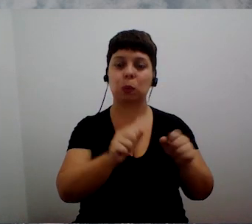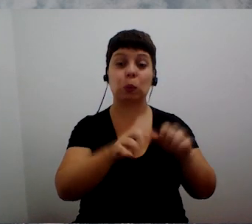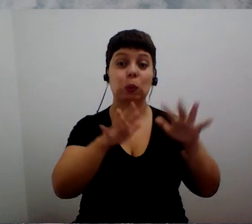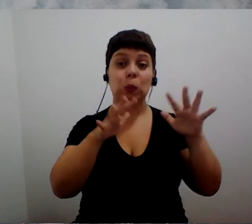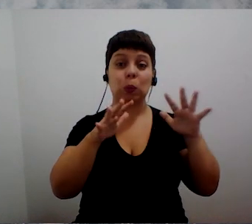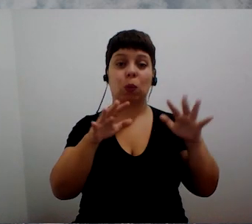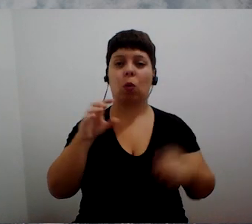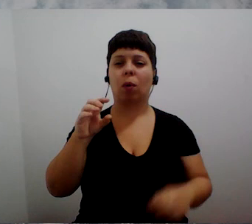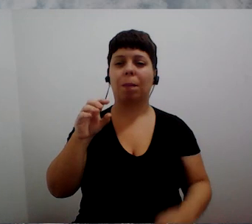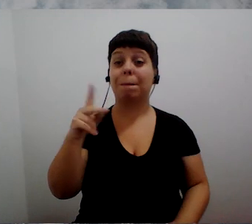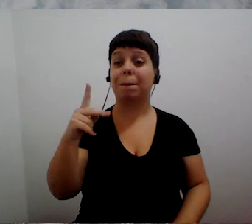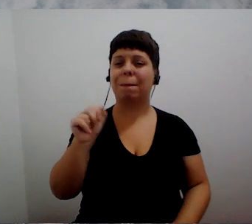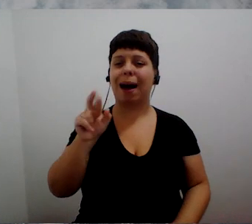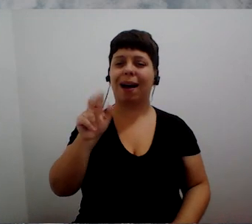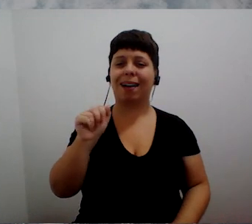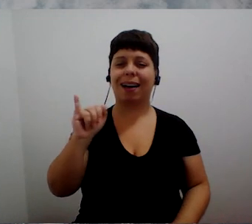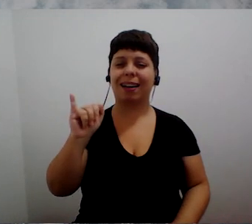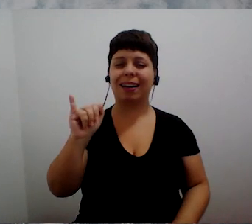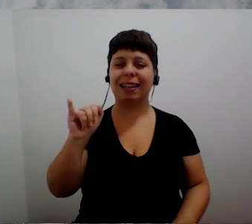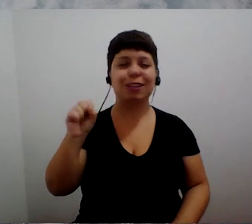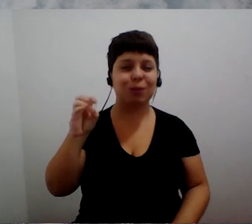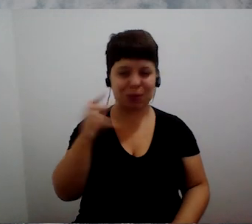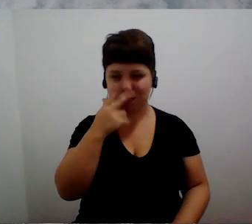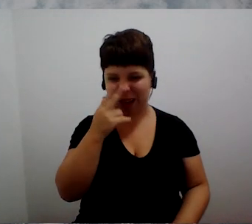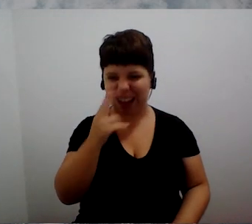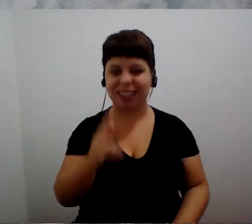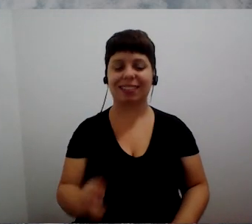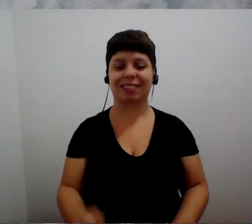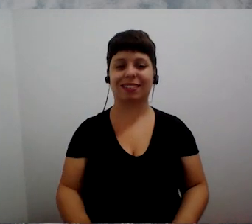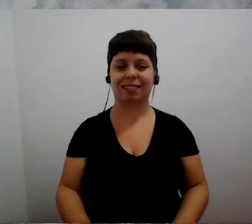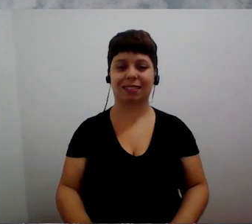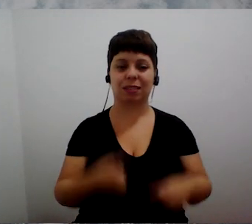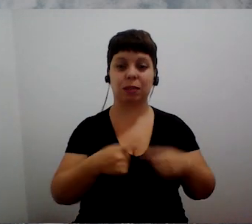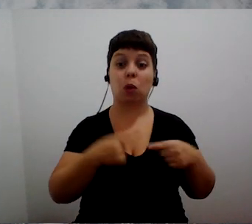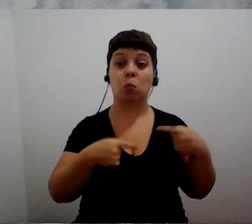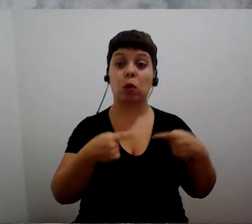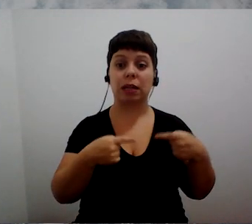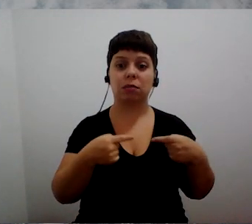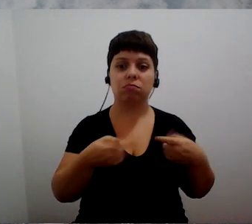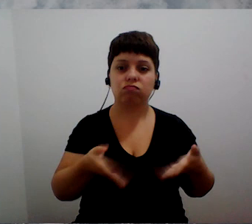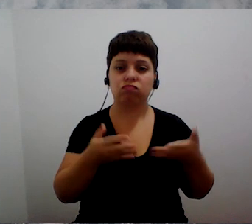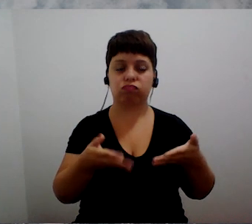oasis. I'm not sure if I'm pronouncing it appropriately, but it's an oasis in terms of